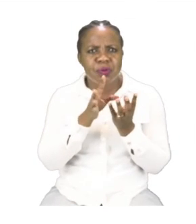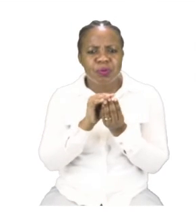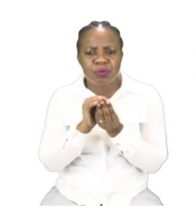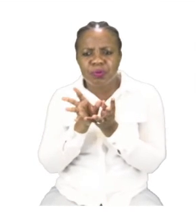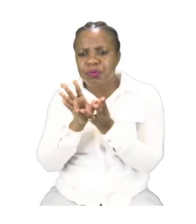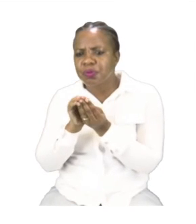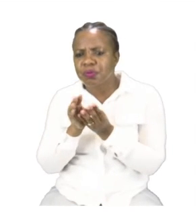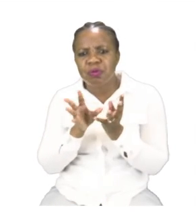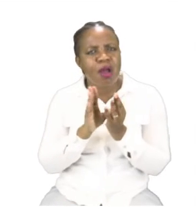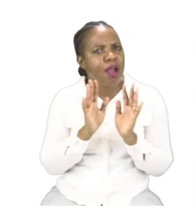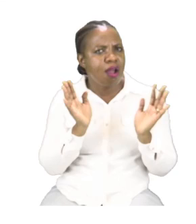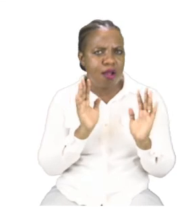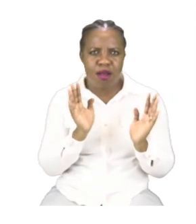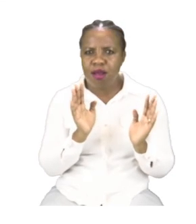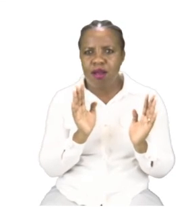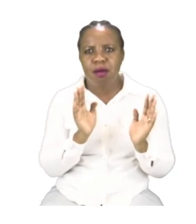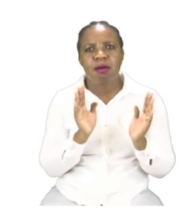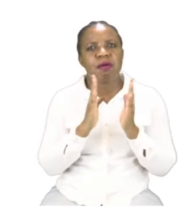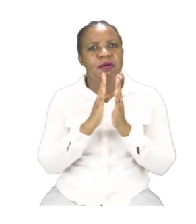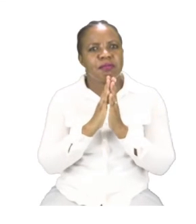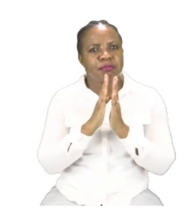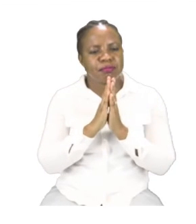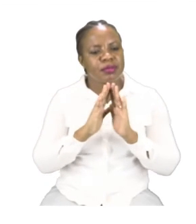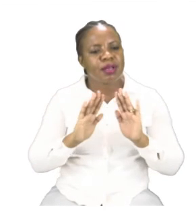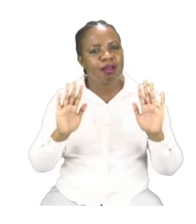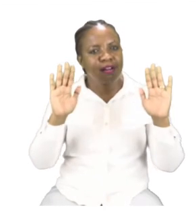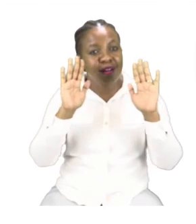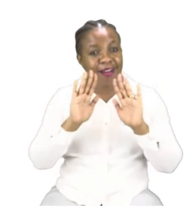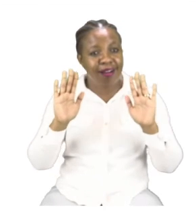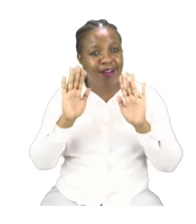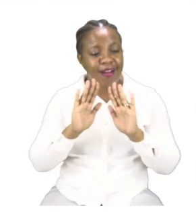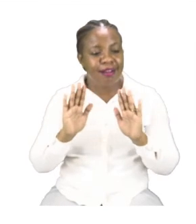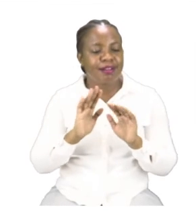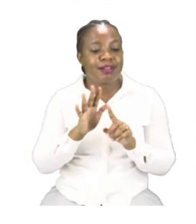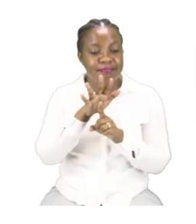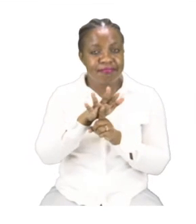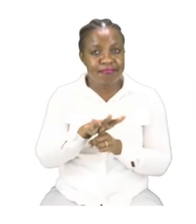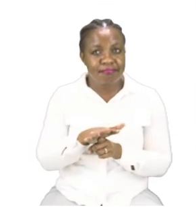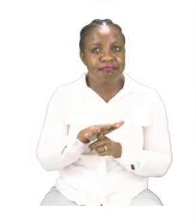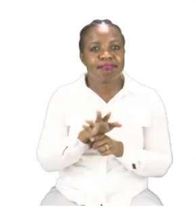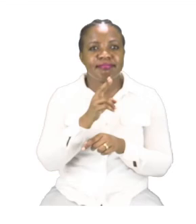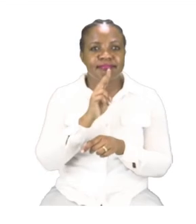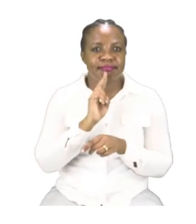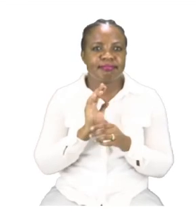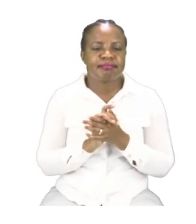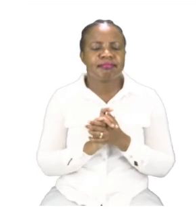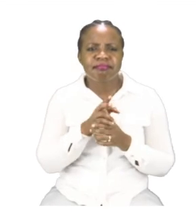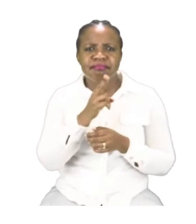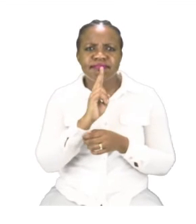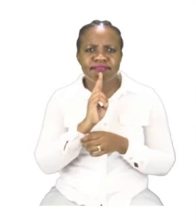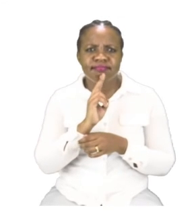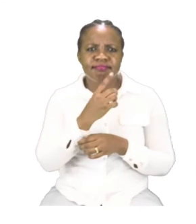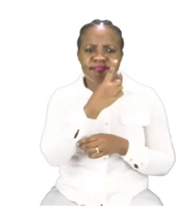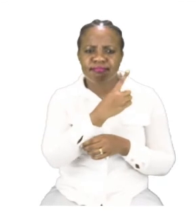to also color according to the answer we get. So if your answer is